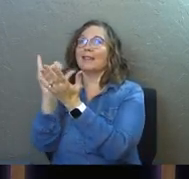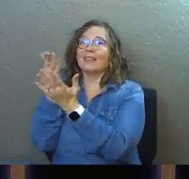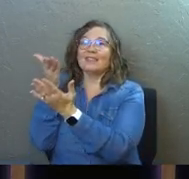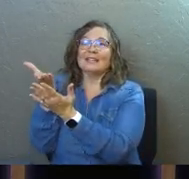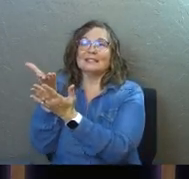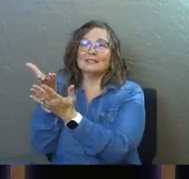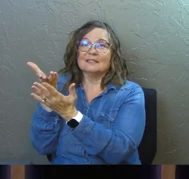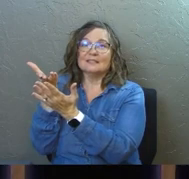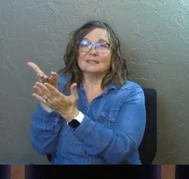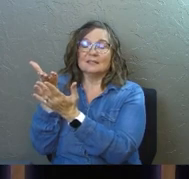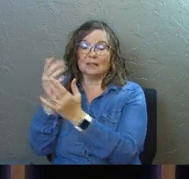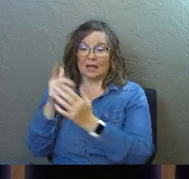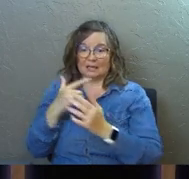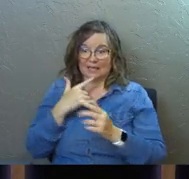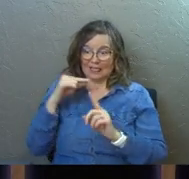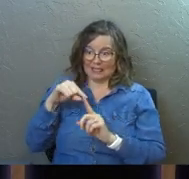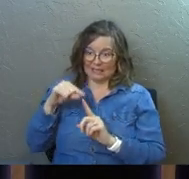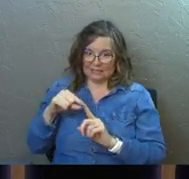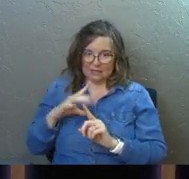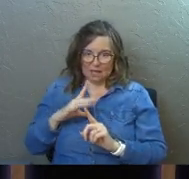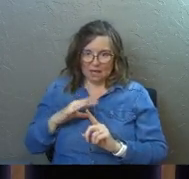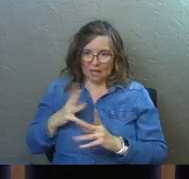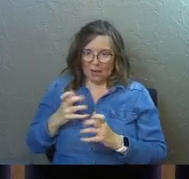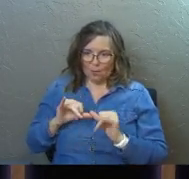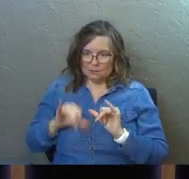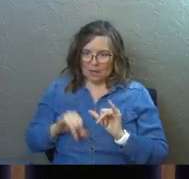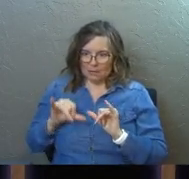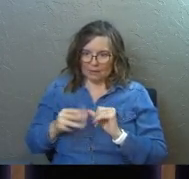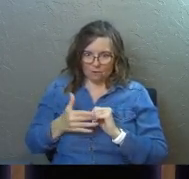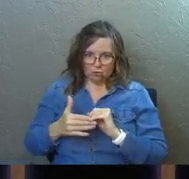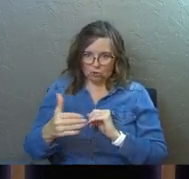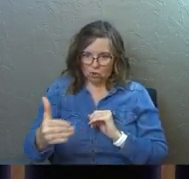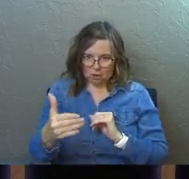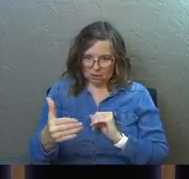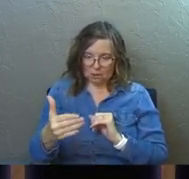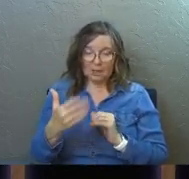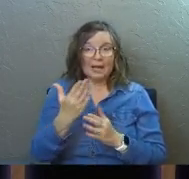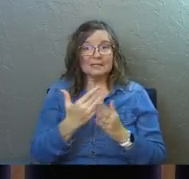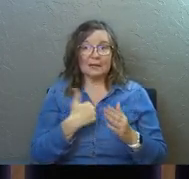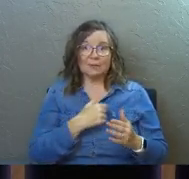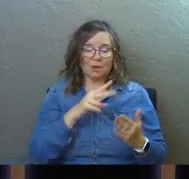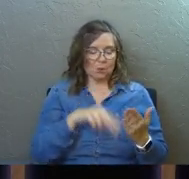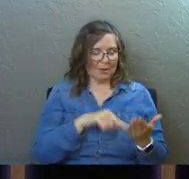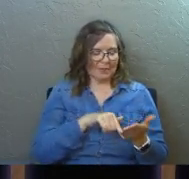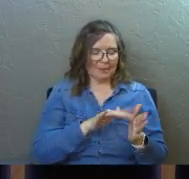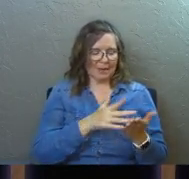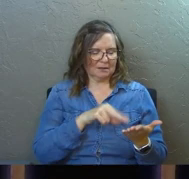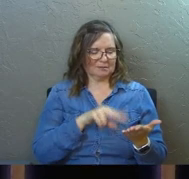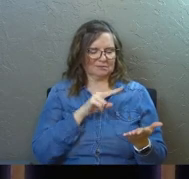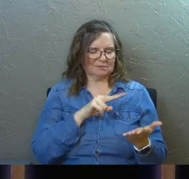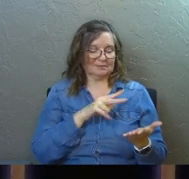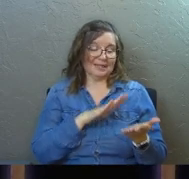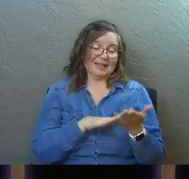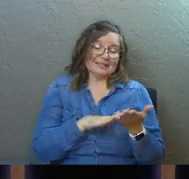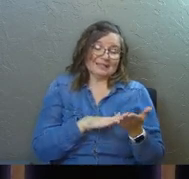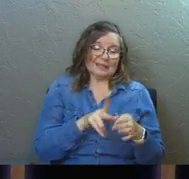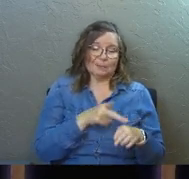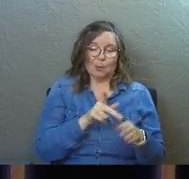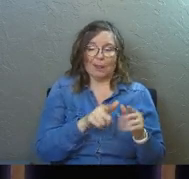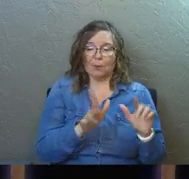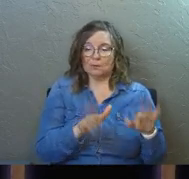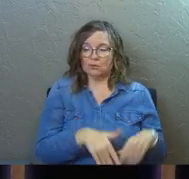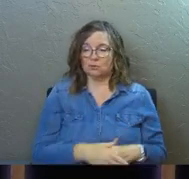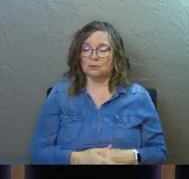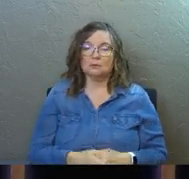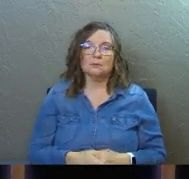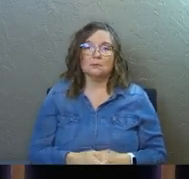like this. And he's like, this is so good. I want it for all eternity. And some of us read that passage and we're like, that's nice poetic language,